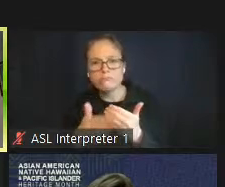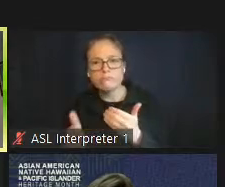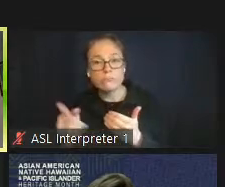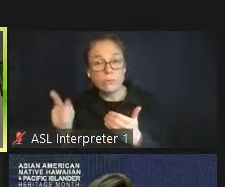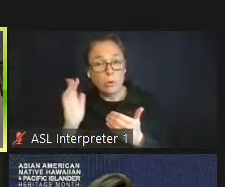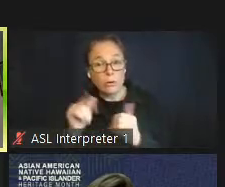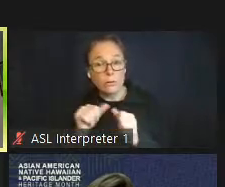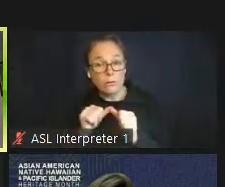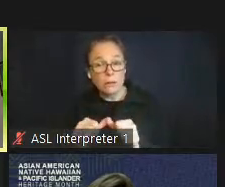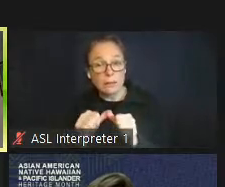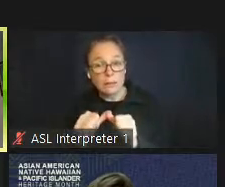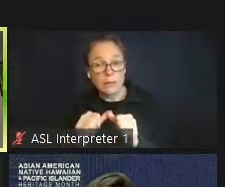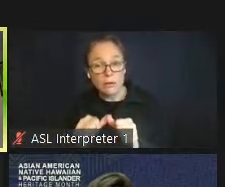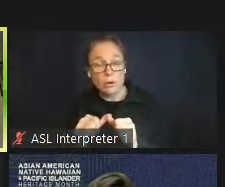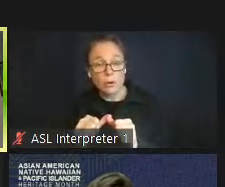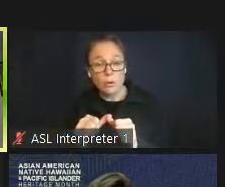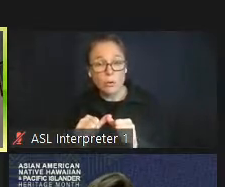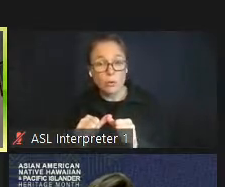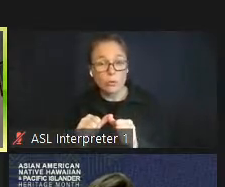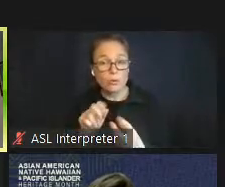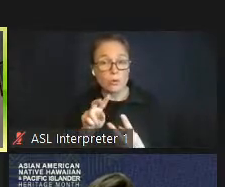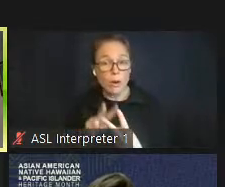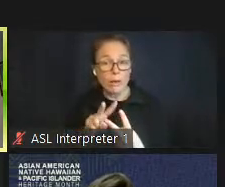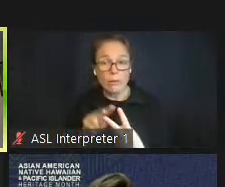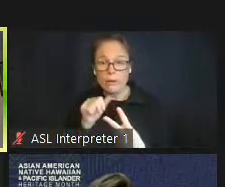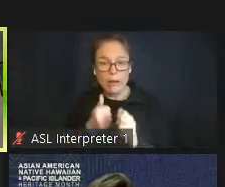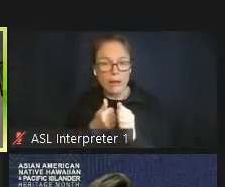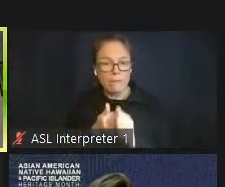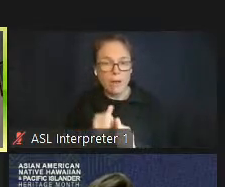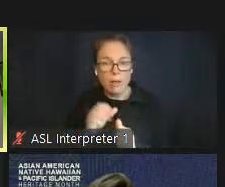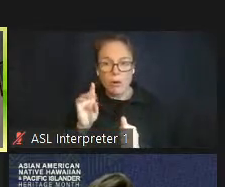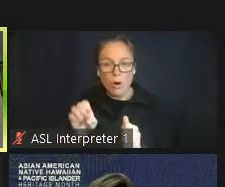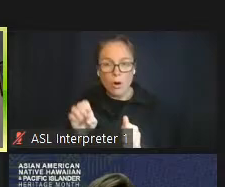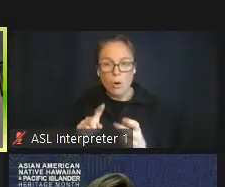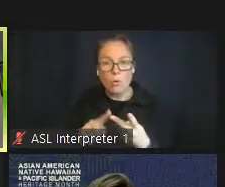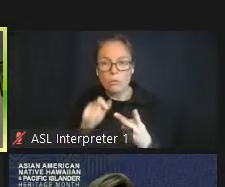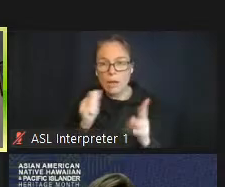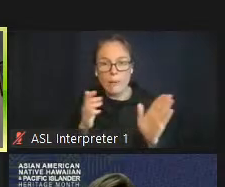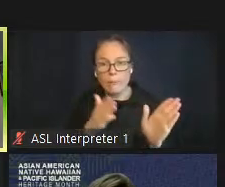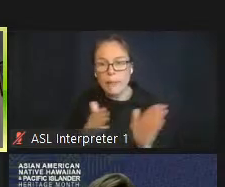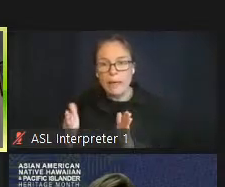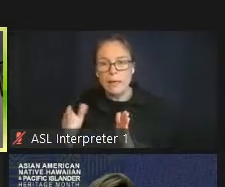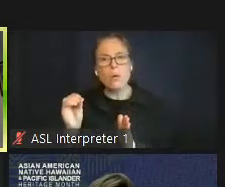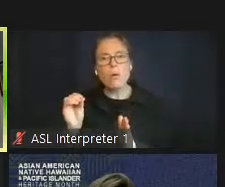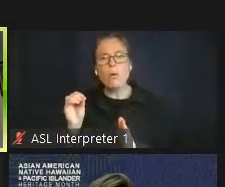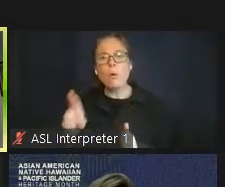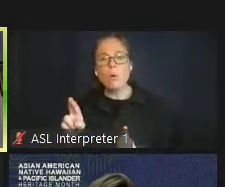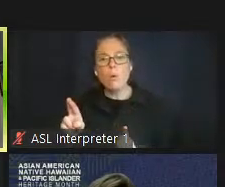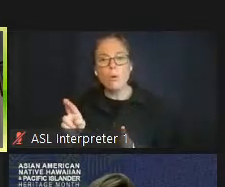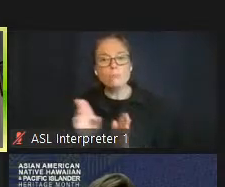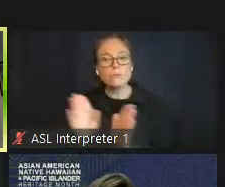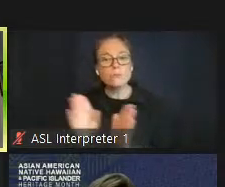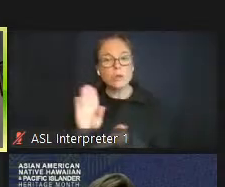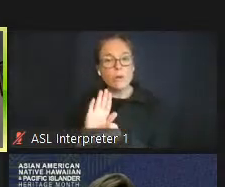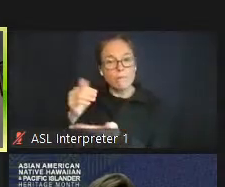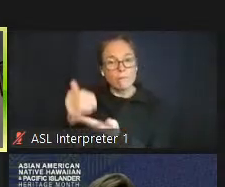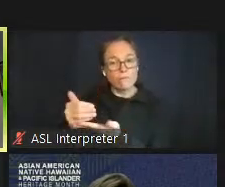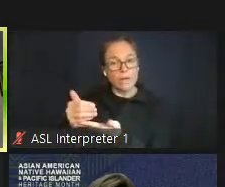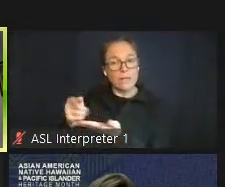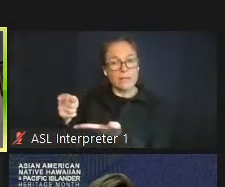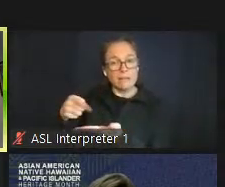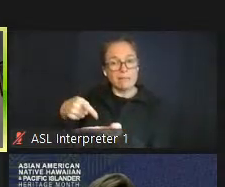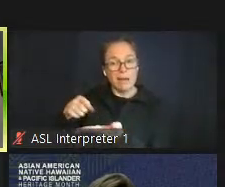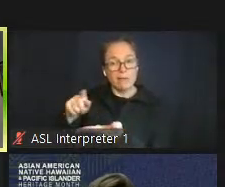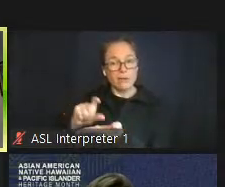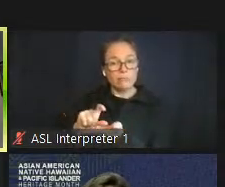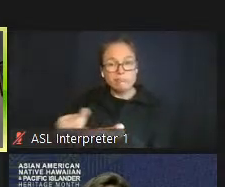to either one, not do code enforcement, not do planning on a broad scale, or is the general fund going to have to subsidize that in some